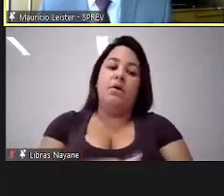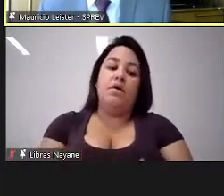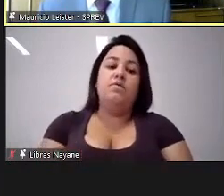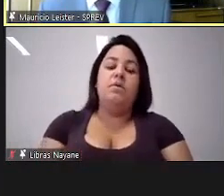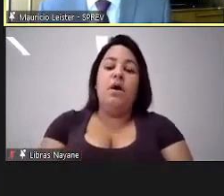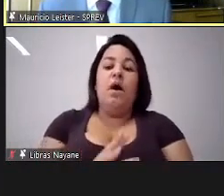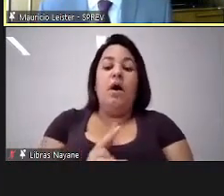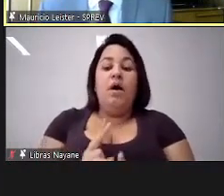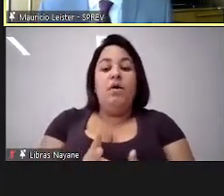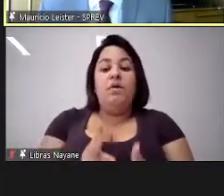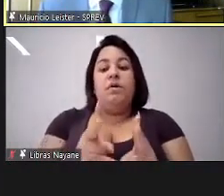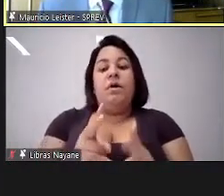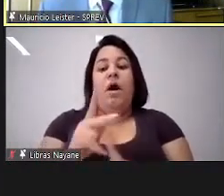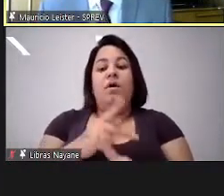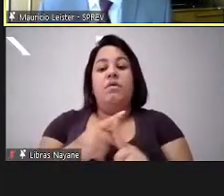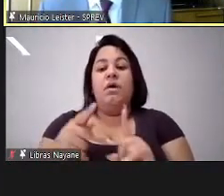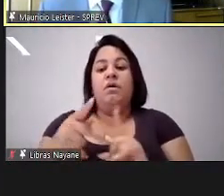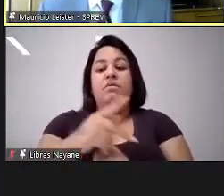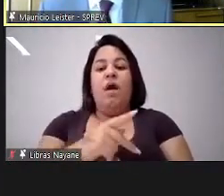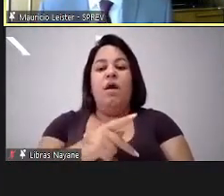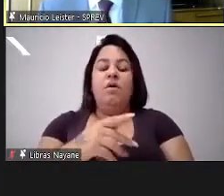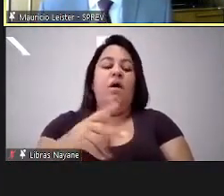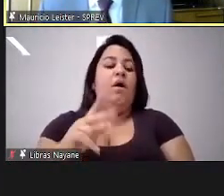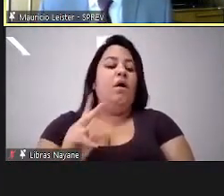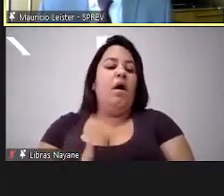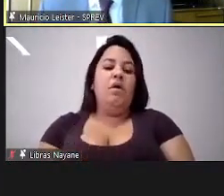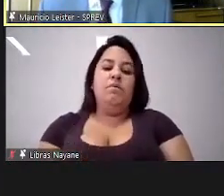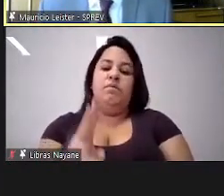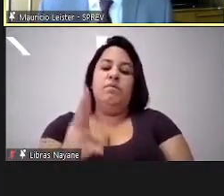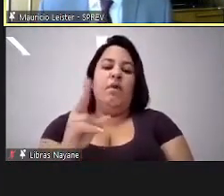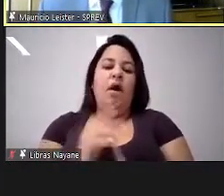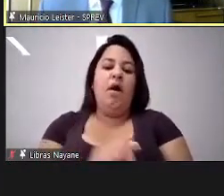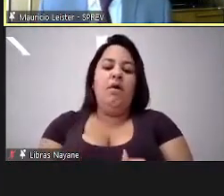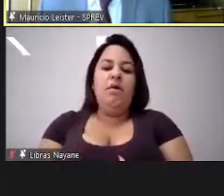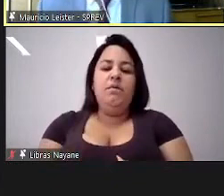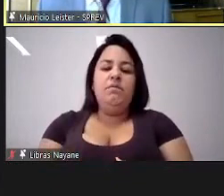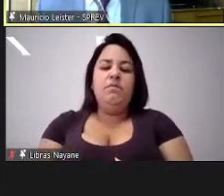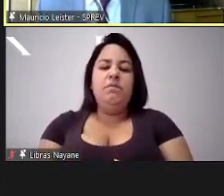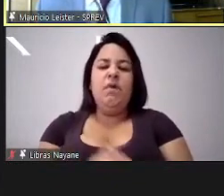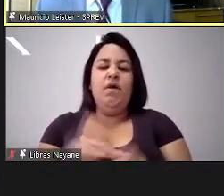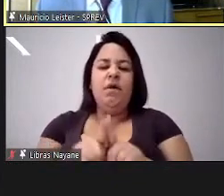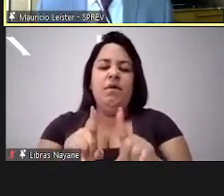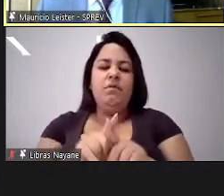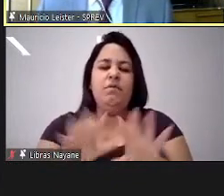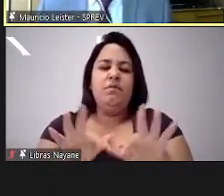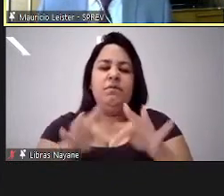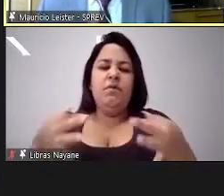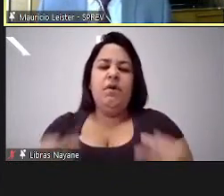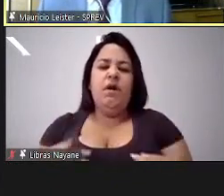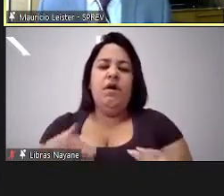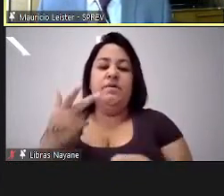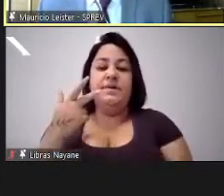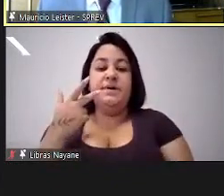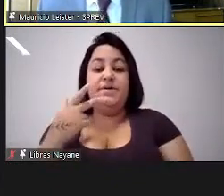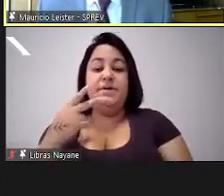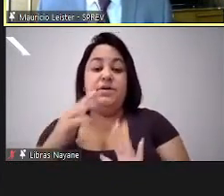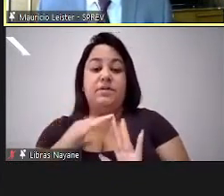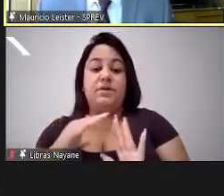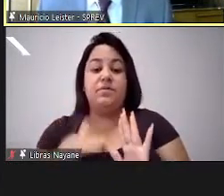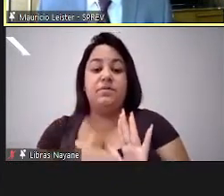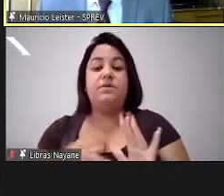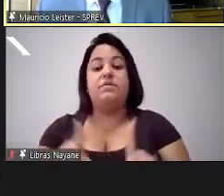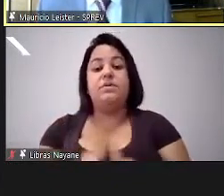flexibilize the rules for the public and private servers. And